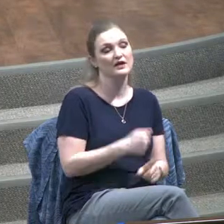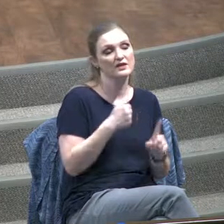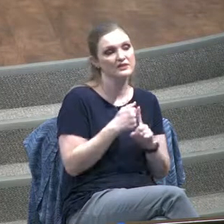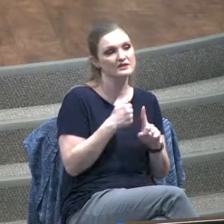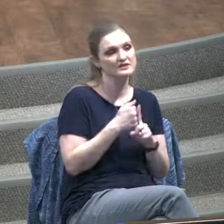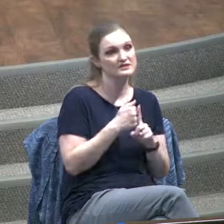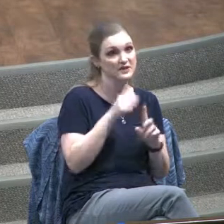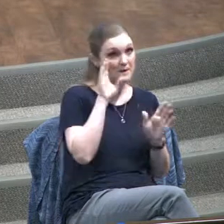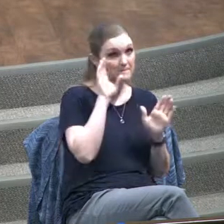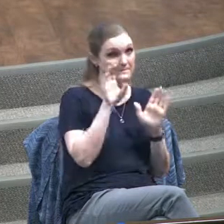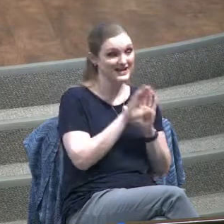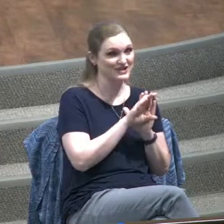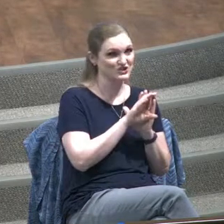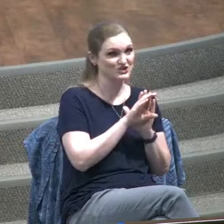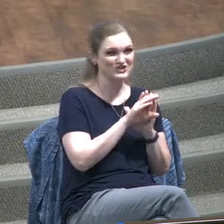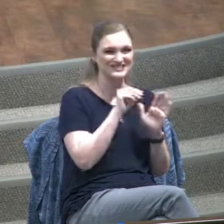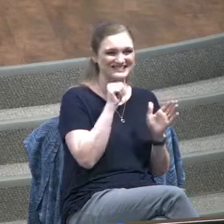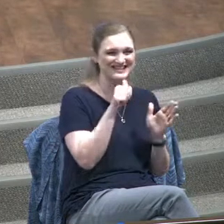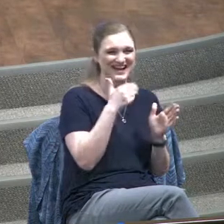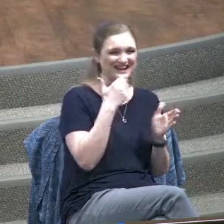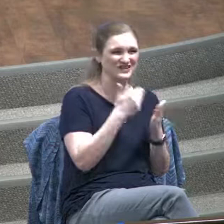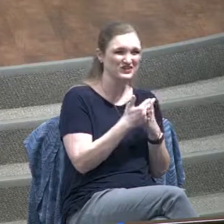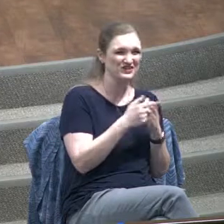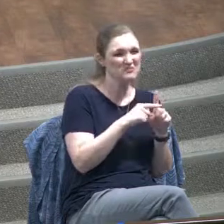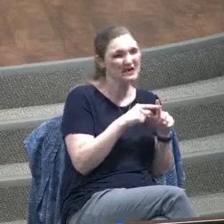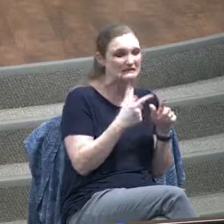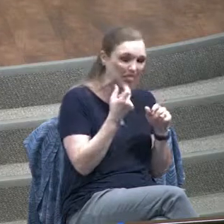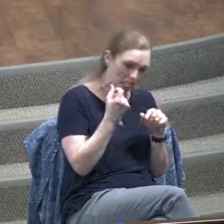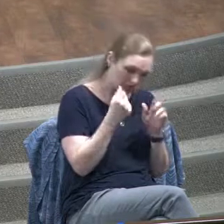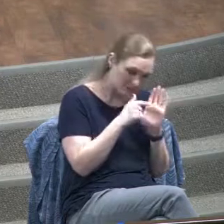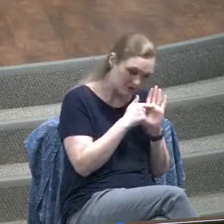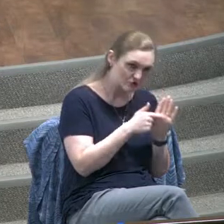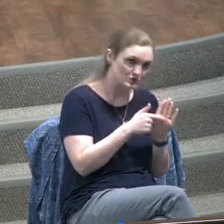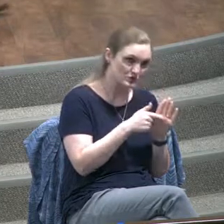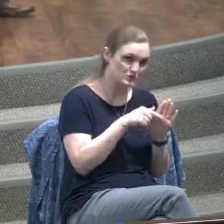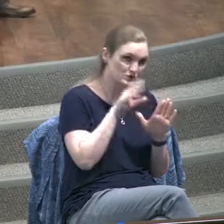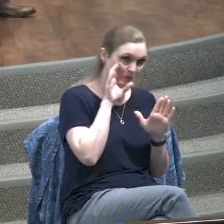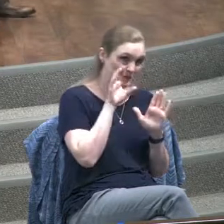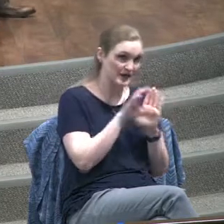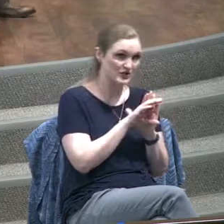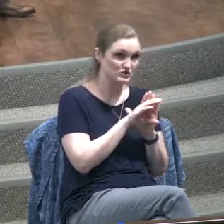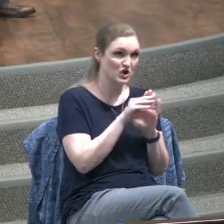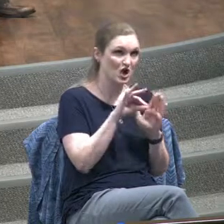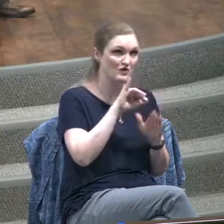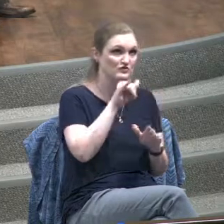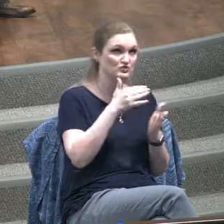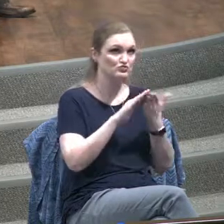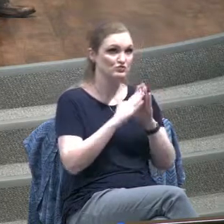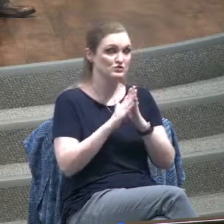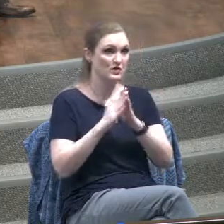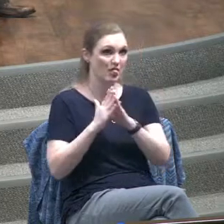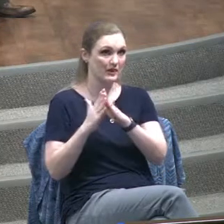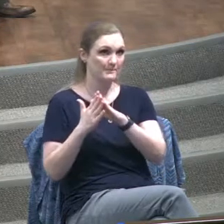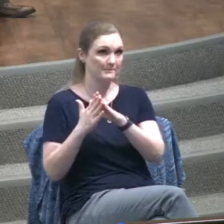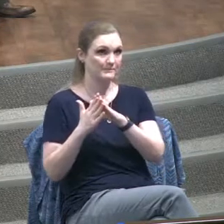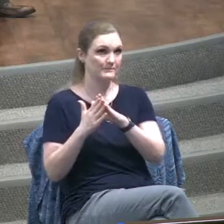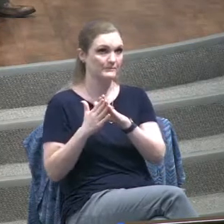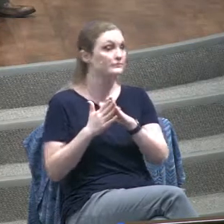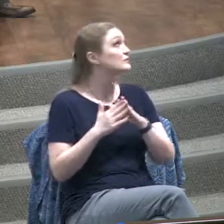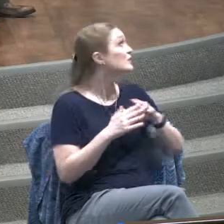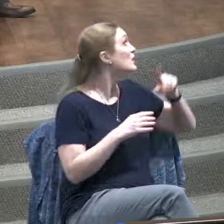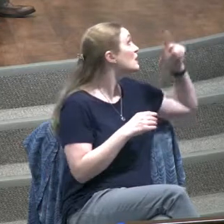just a picture. It's not very good, but this kind of shows you Jerusalem. So up here